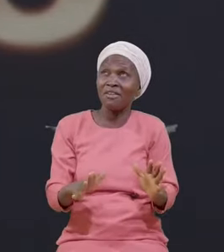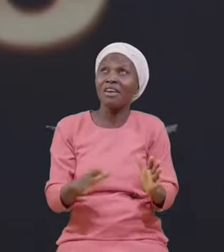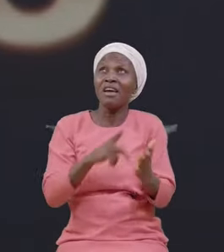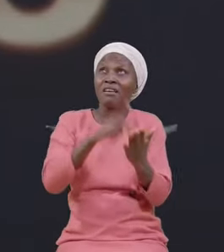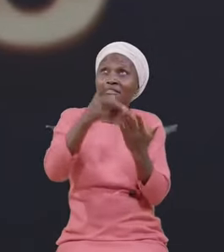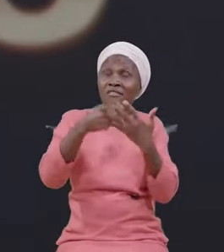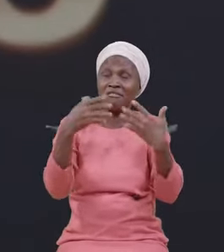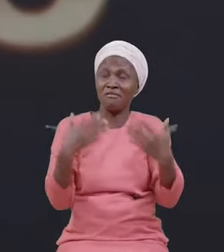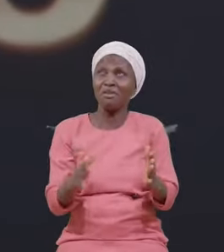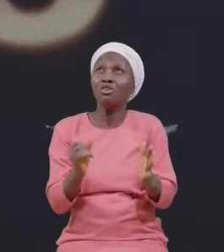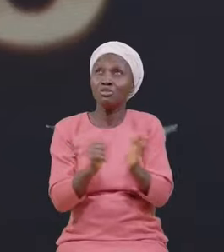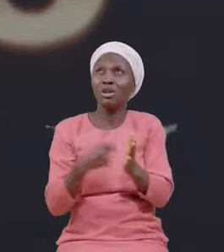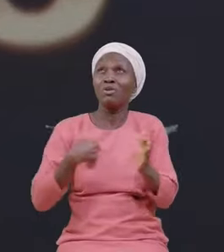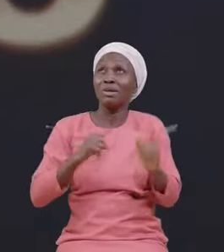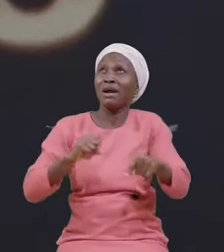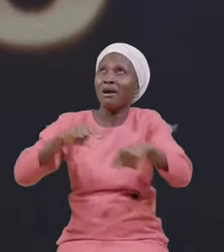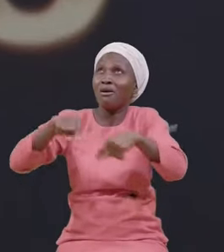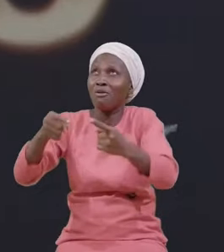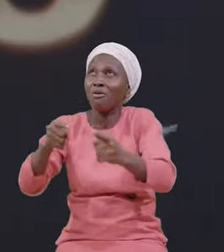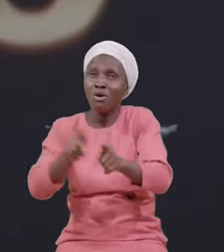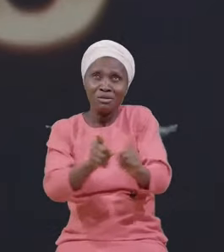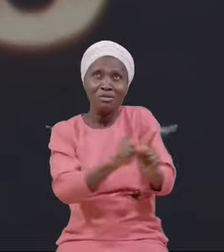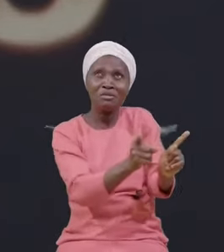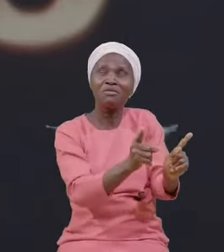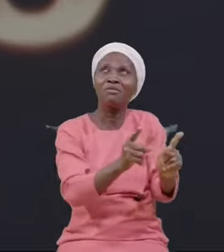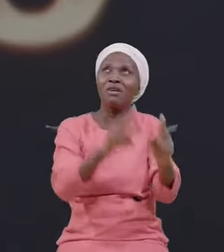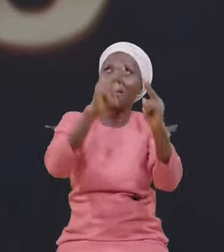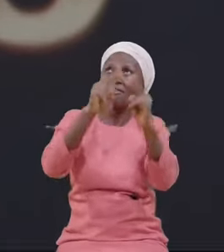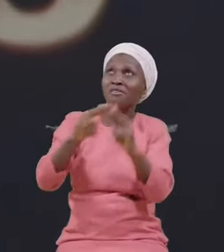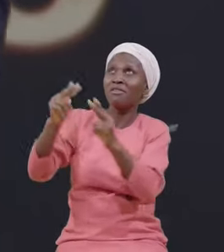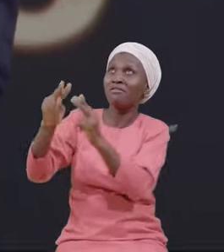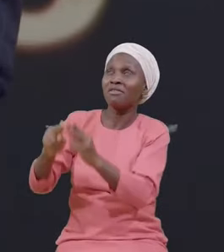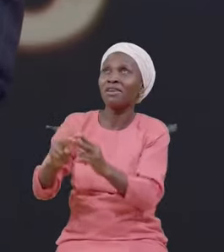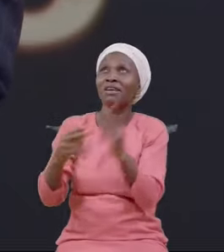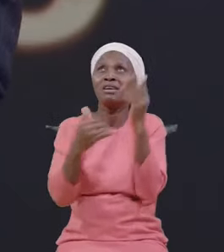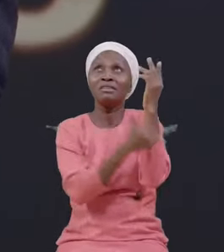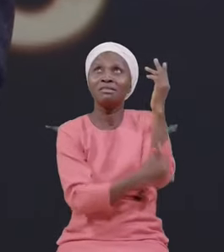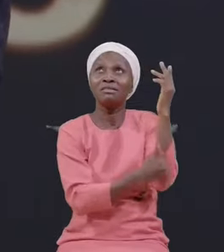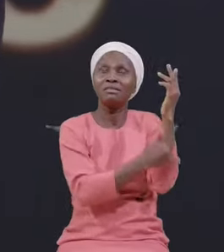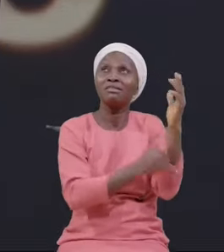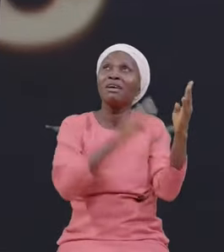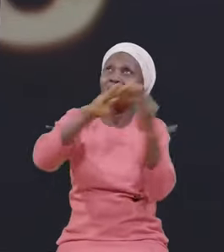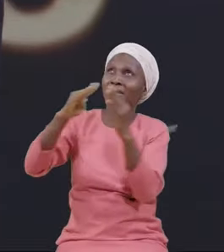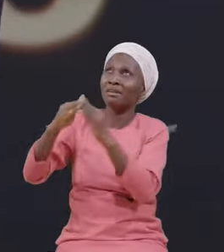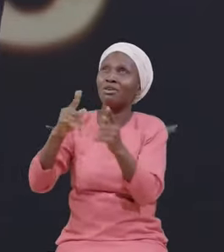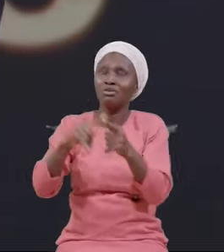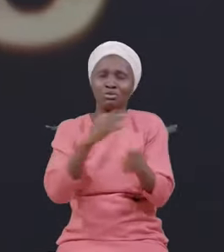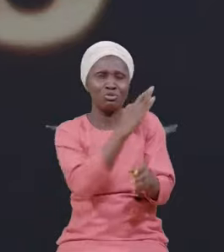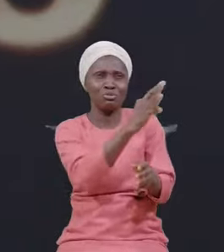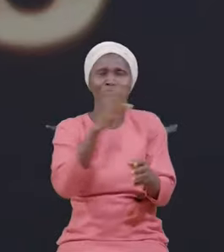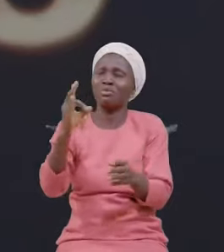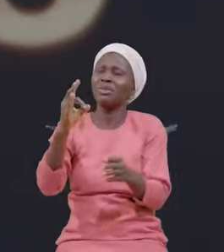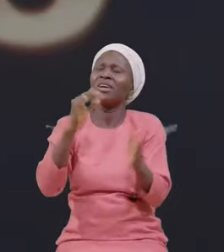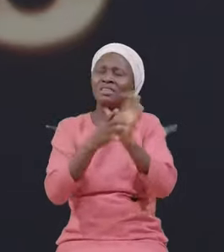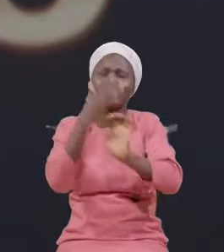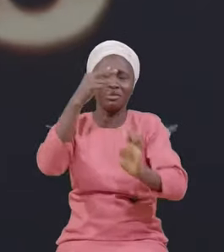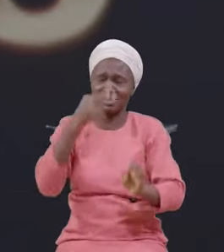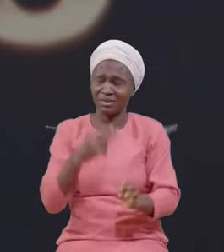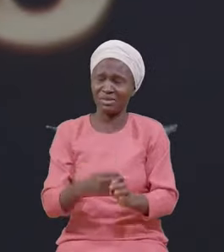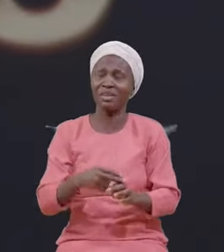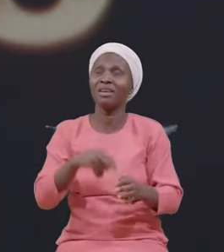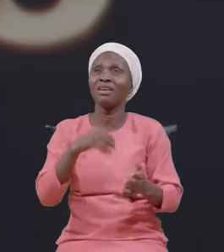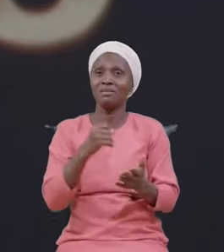Villages in the cities and all over in the mighty name of Jesus open your mouth and say